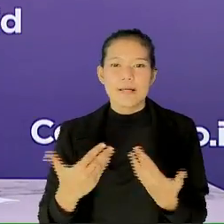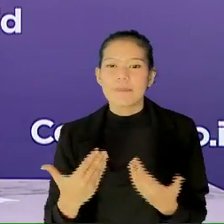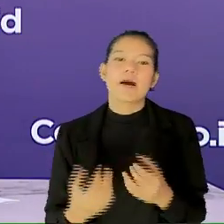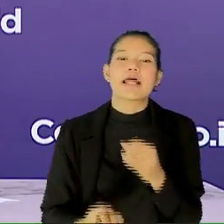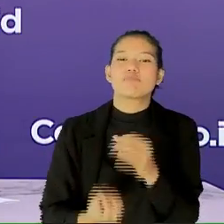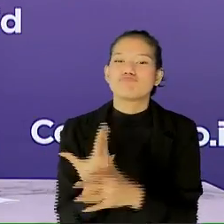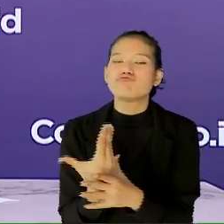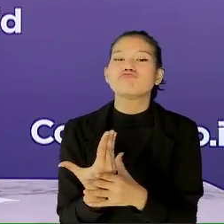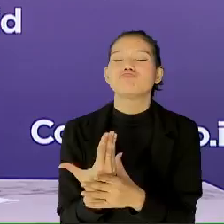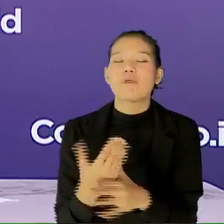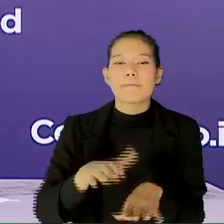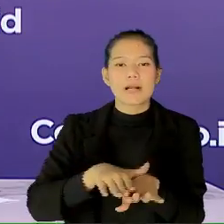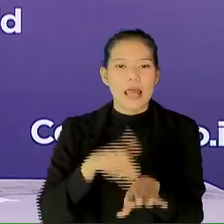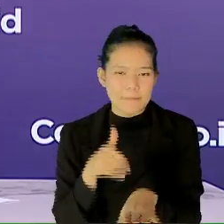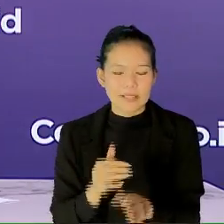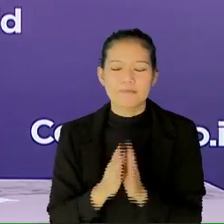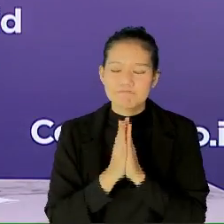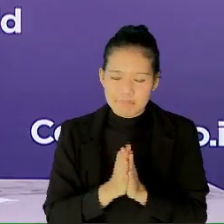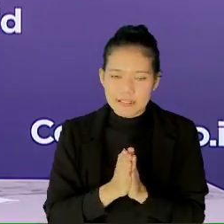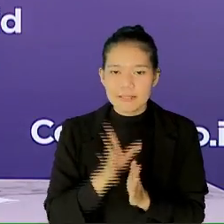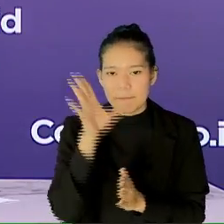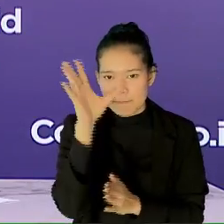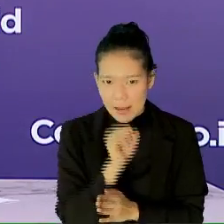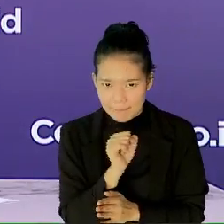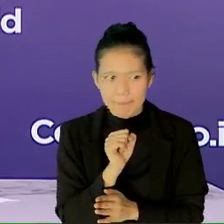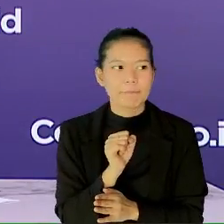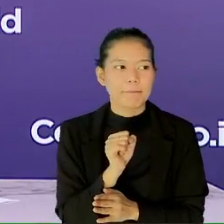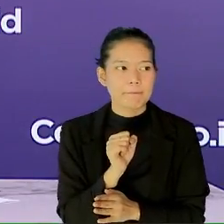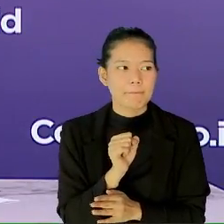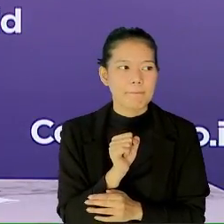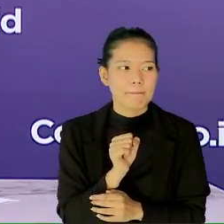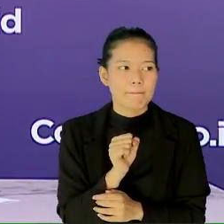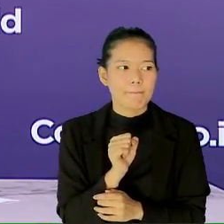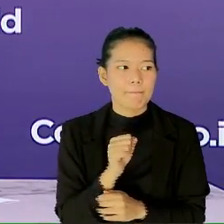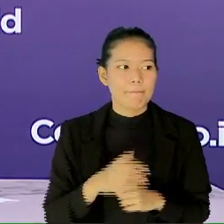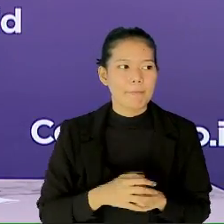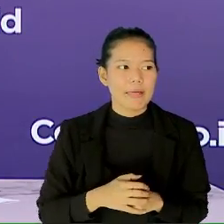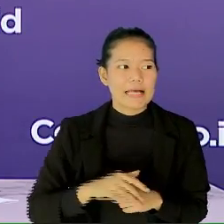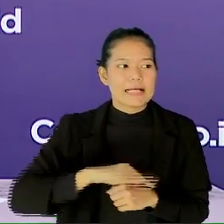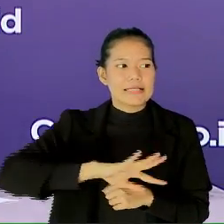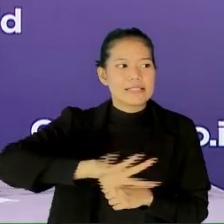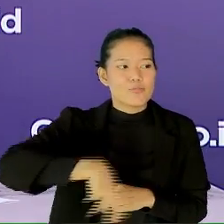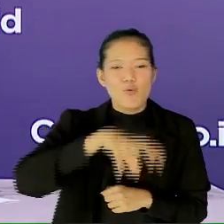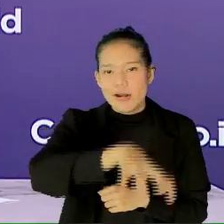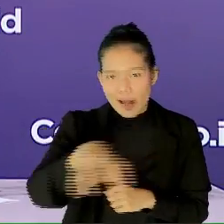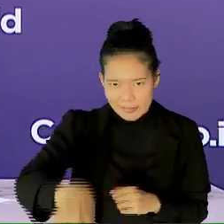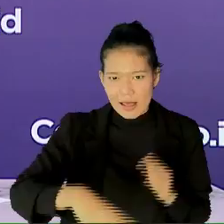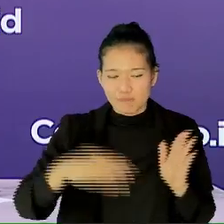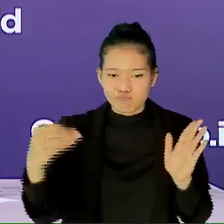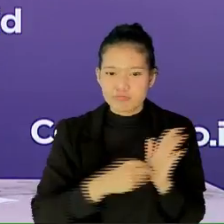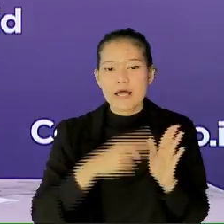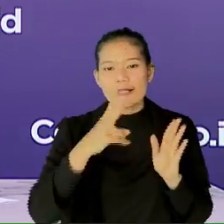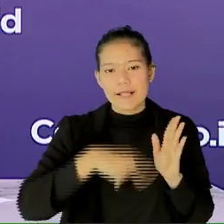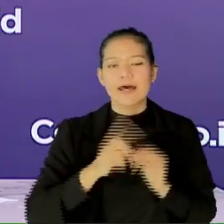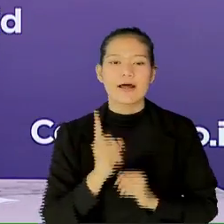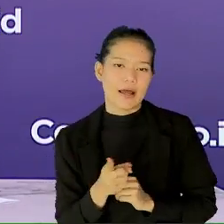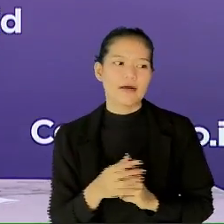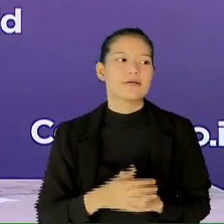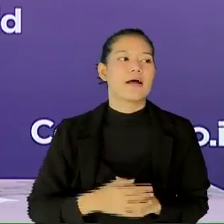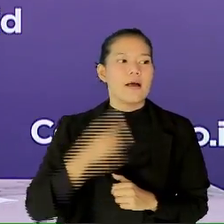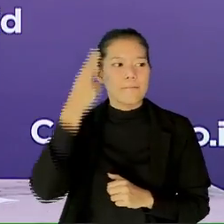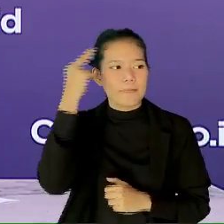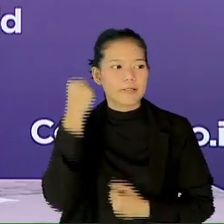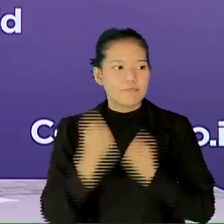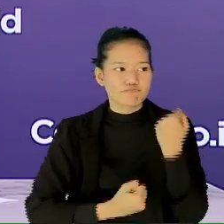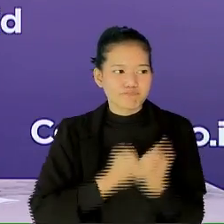delays. And please understand that no regions intends to conceal data. The government's